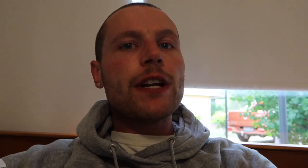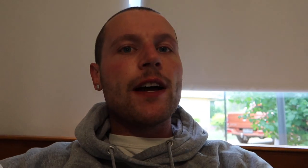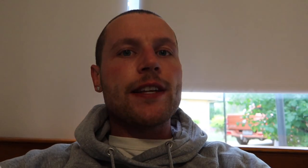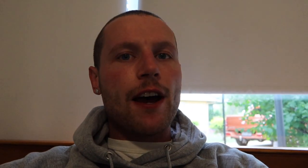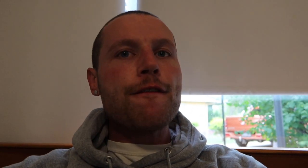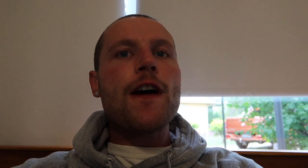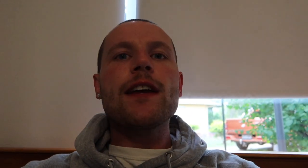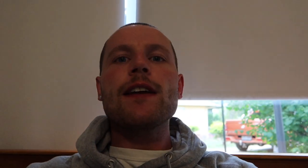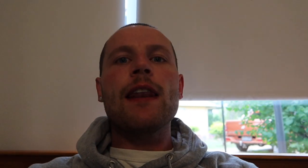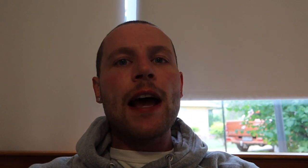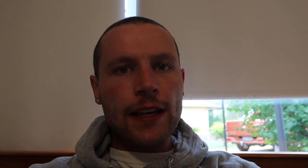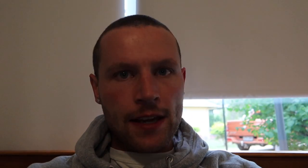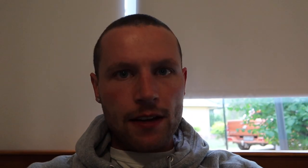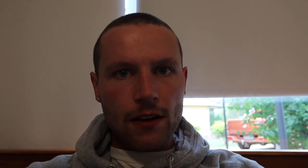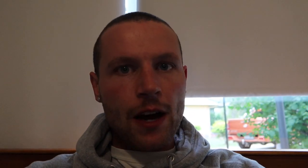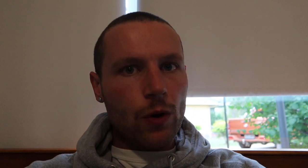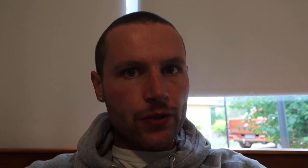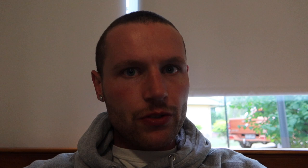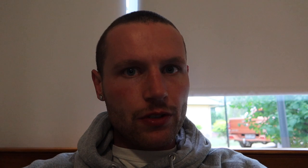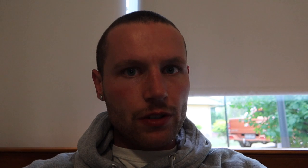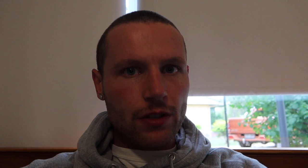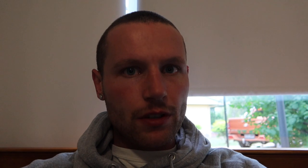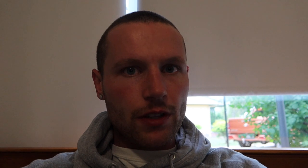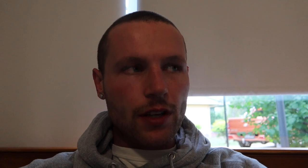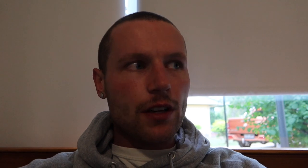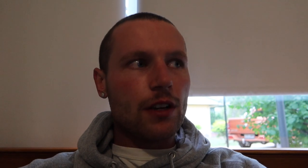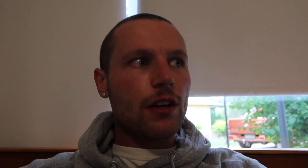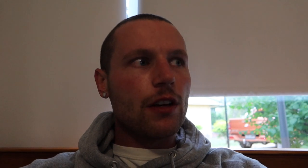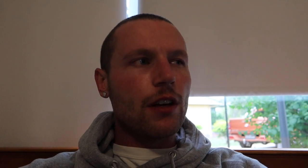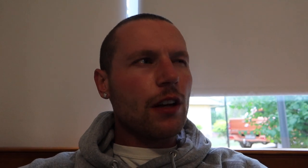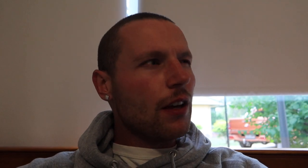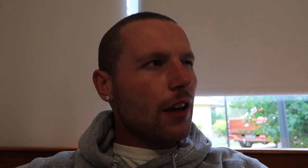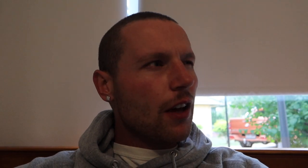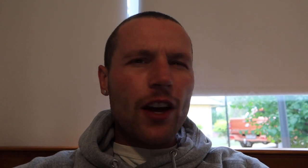I didn't realize how fucking lucky I was